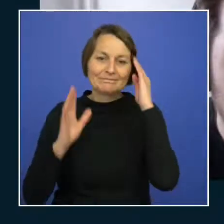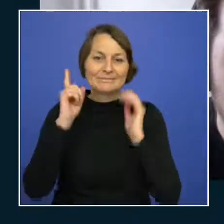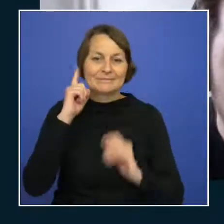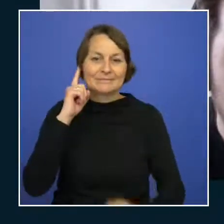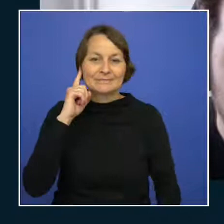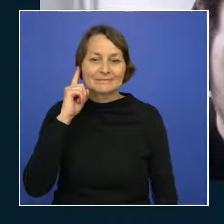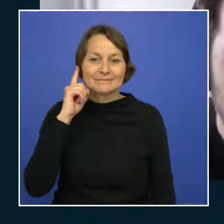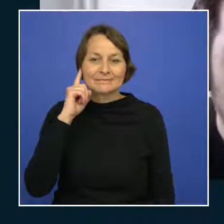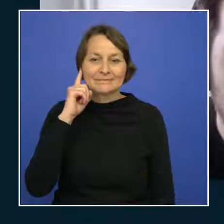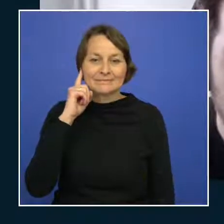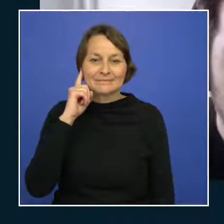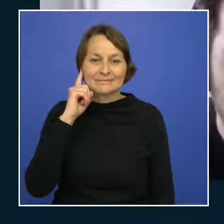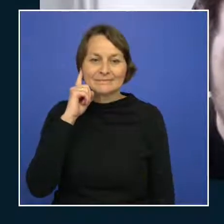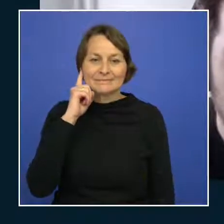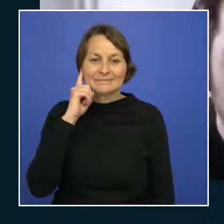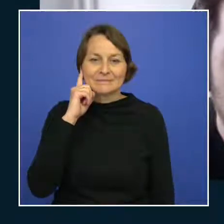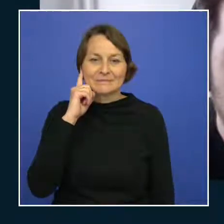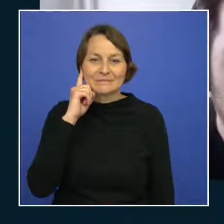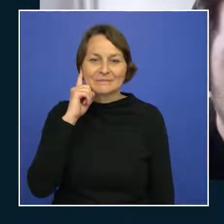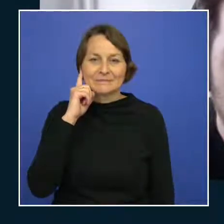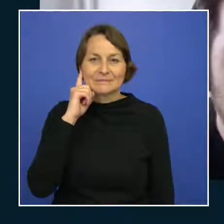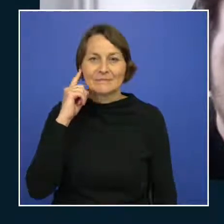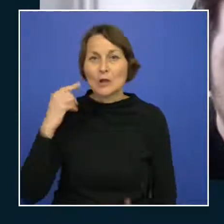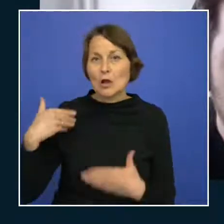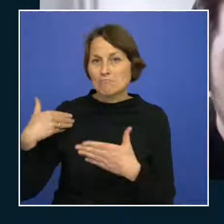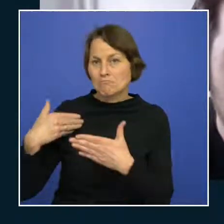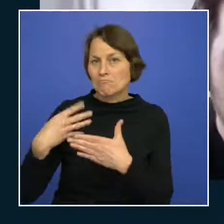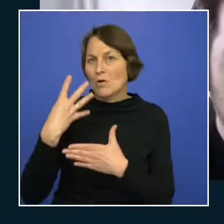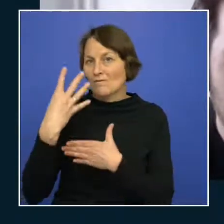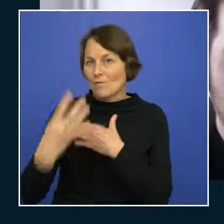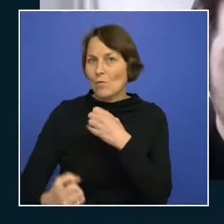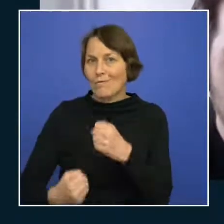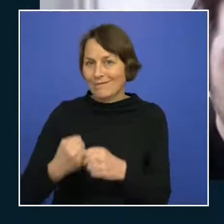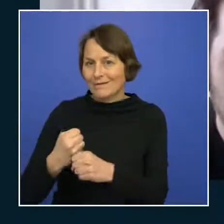yeah, so this conversation for like 4 years now. I got to know...